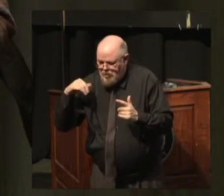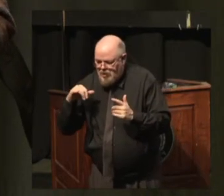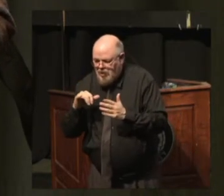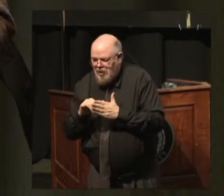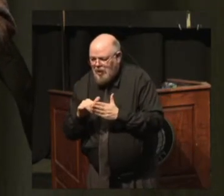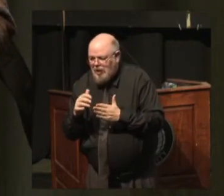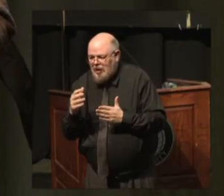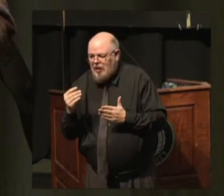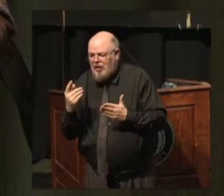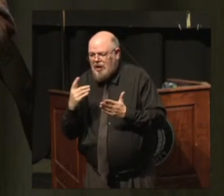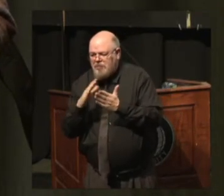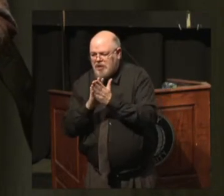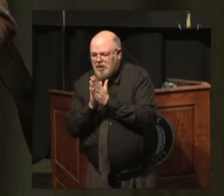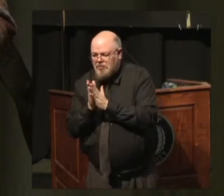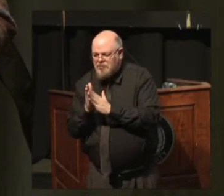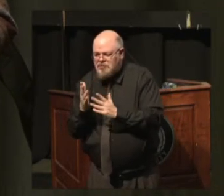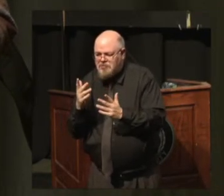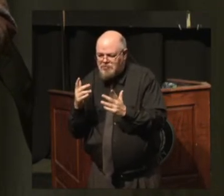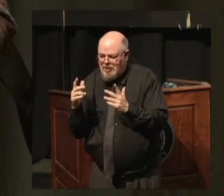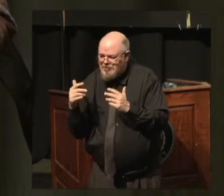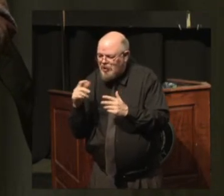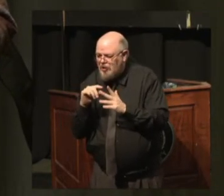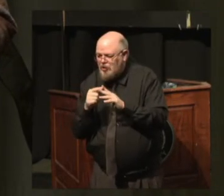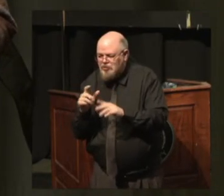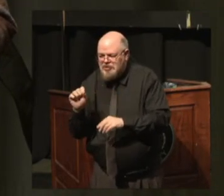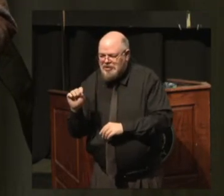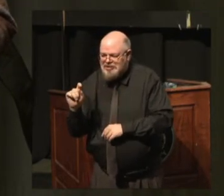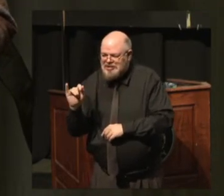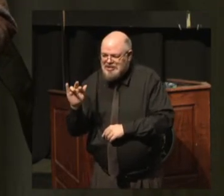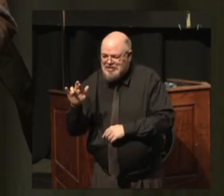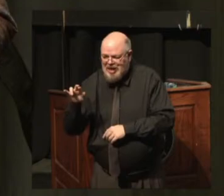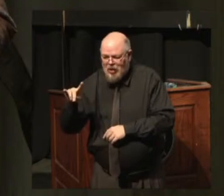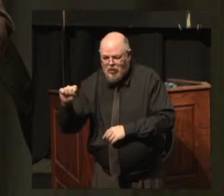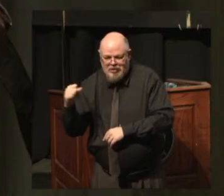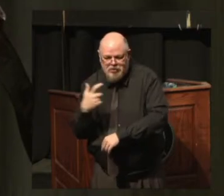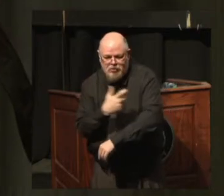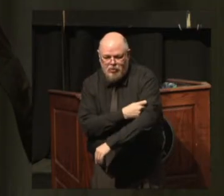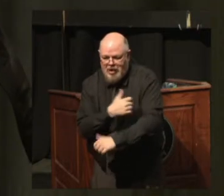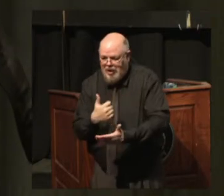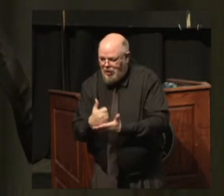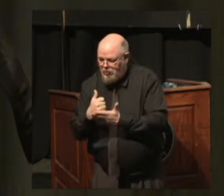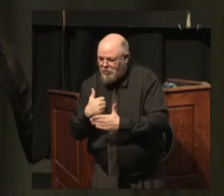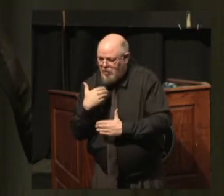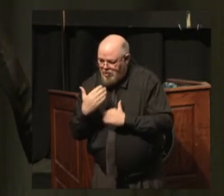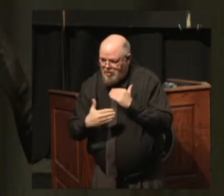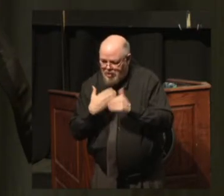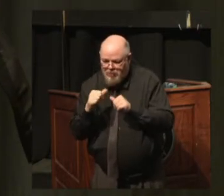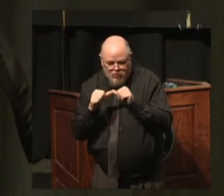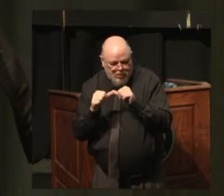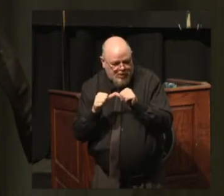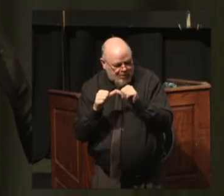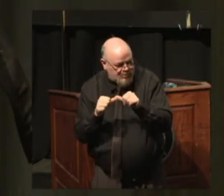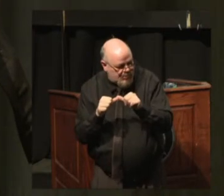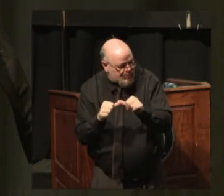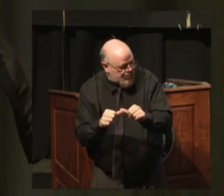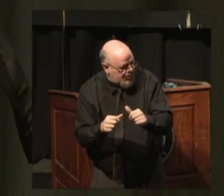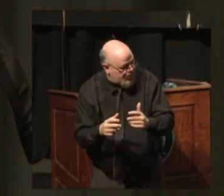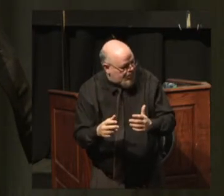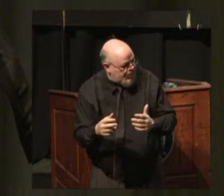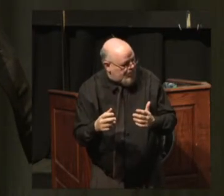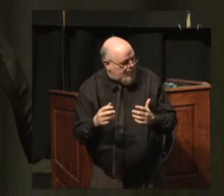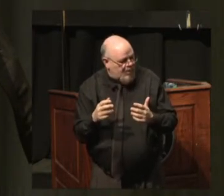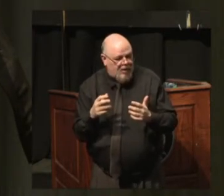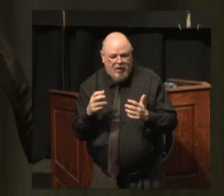me steroids, and it brought it back down to C6, C7 where it landed. So the questions I start asking is